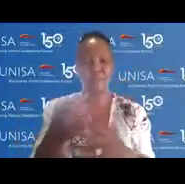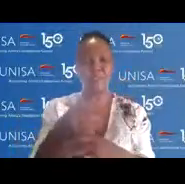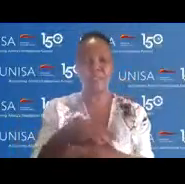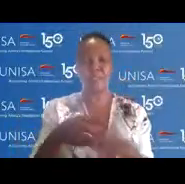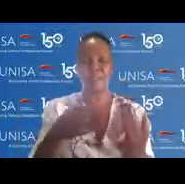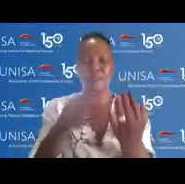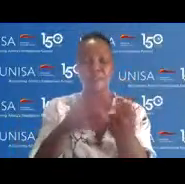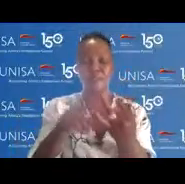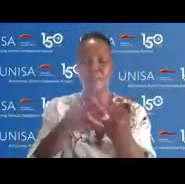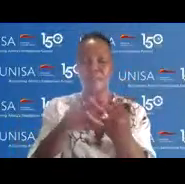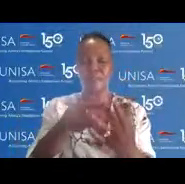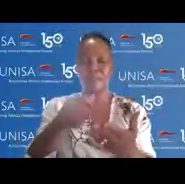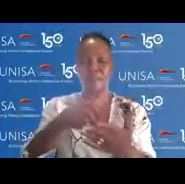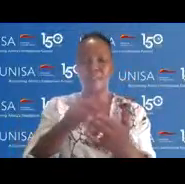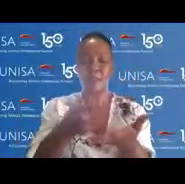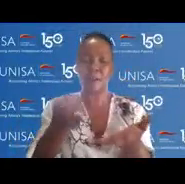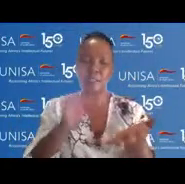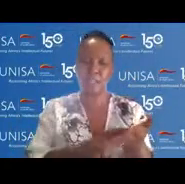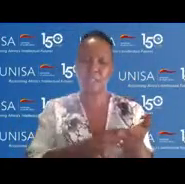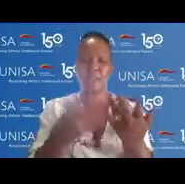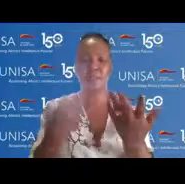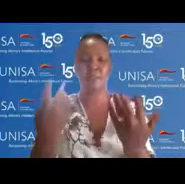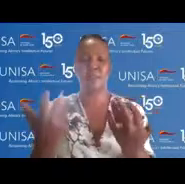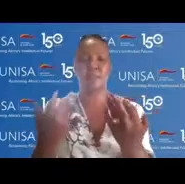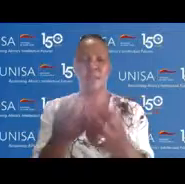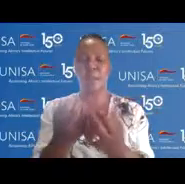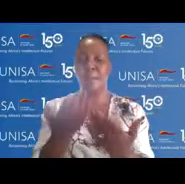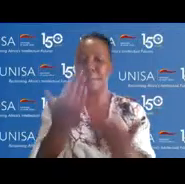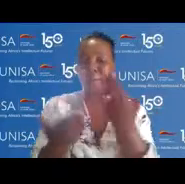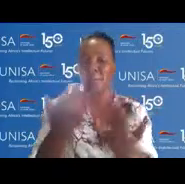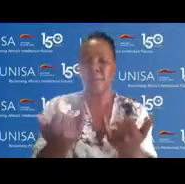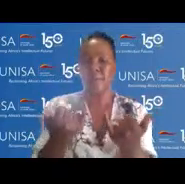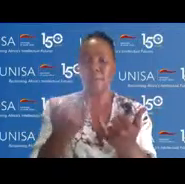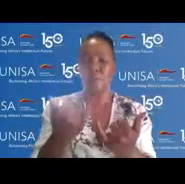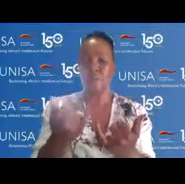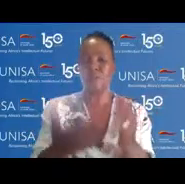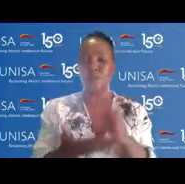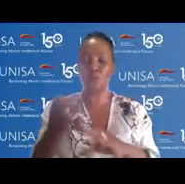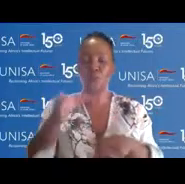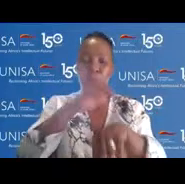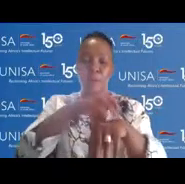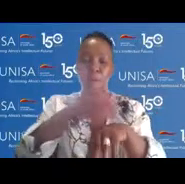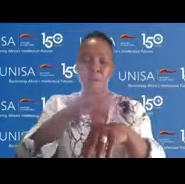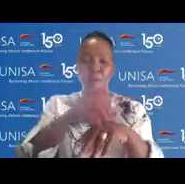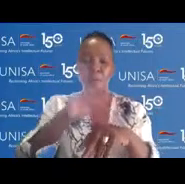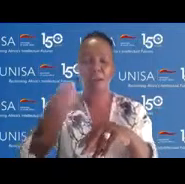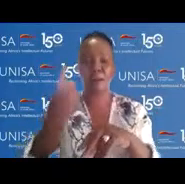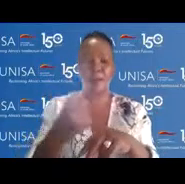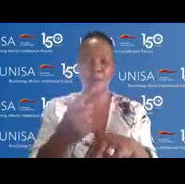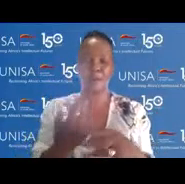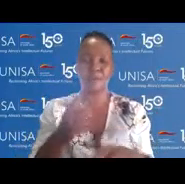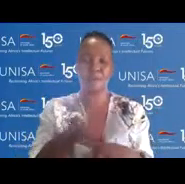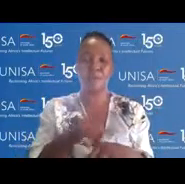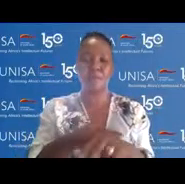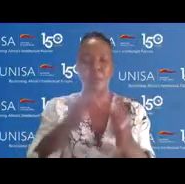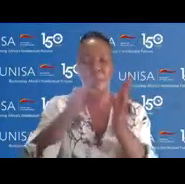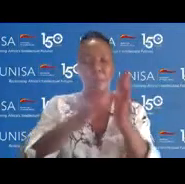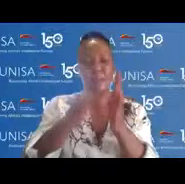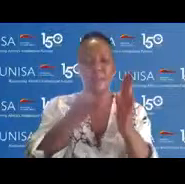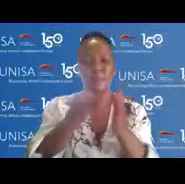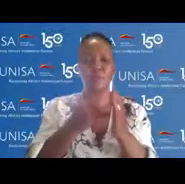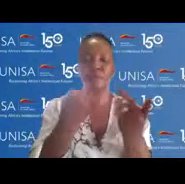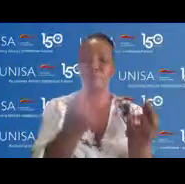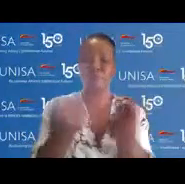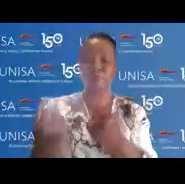There's registrations. So maybe now you don't have to go to campus next term, right? In January, maybe you can just do your